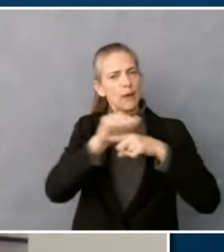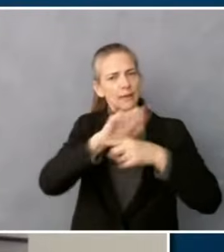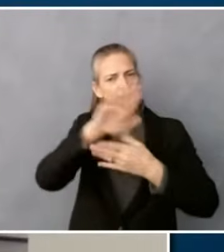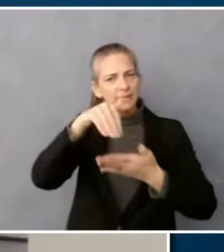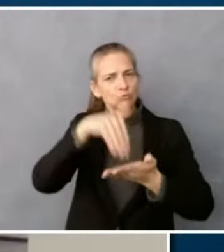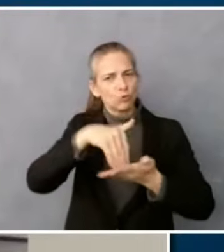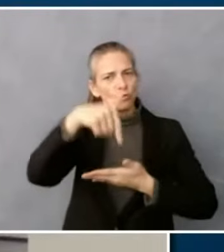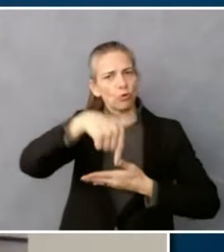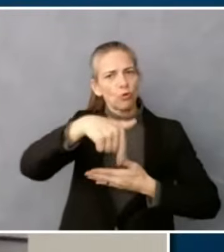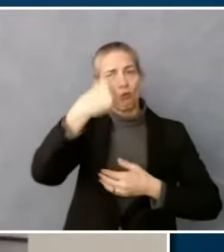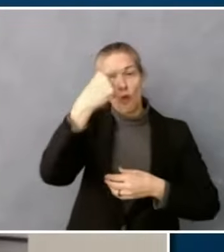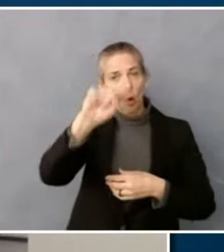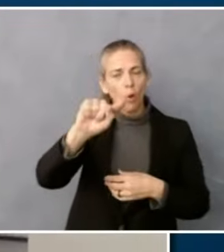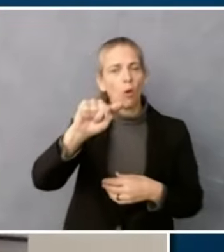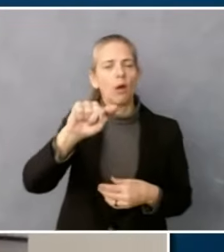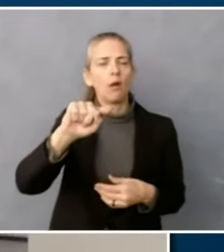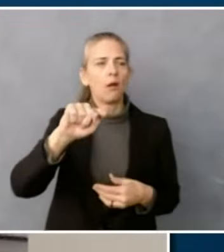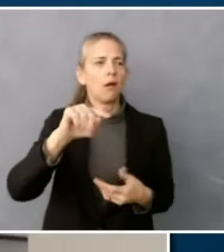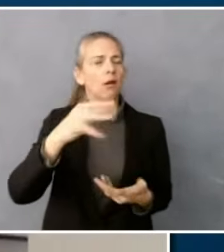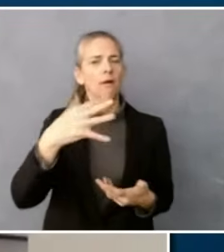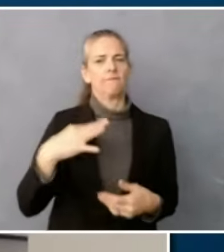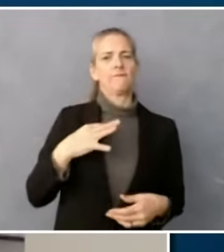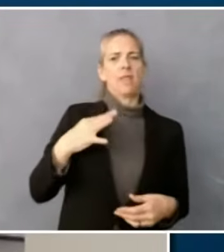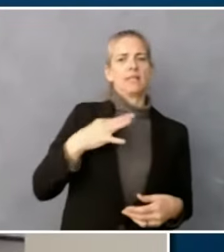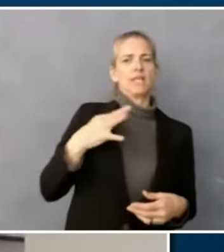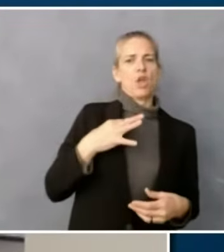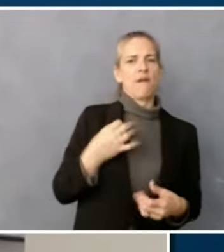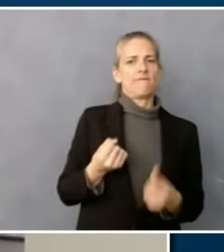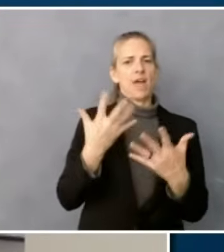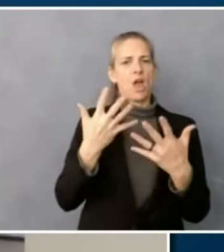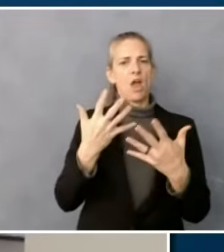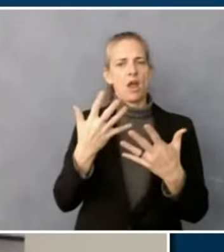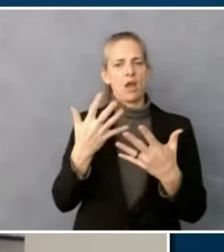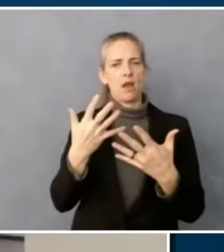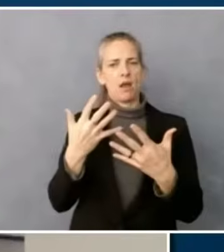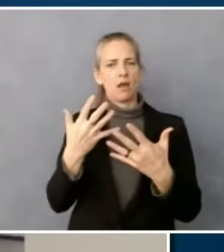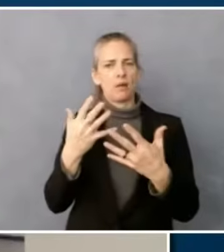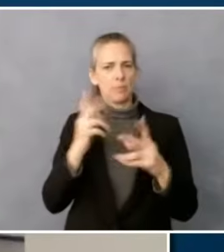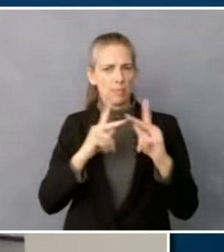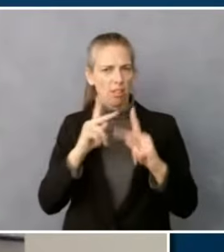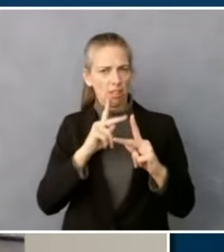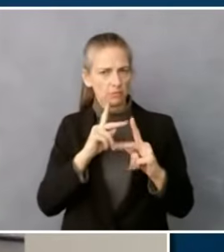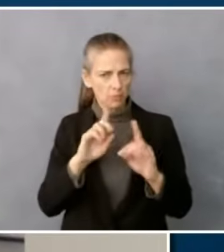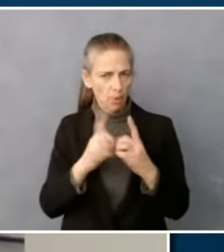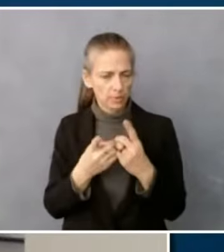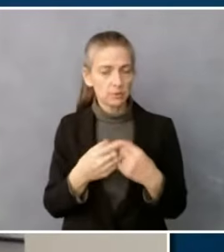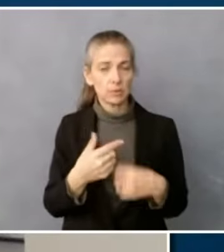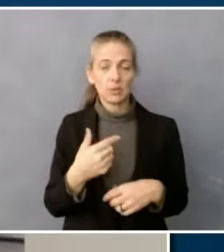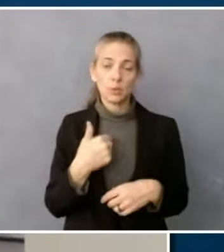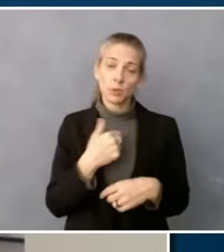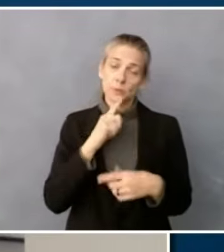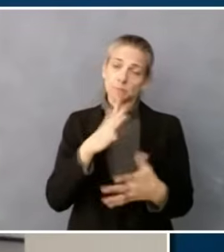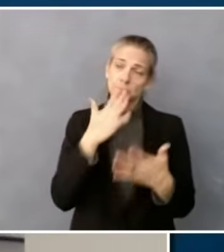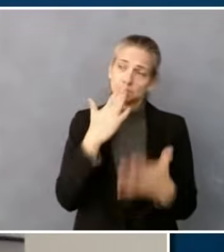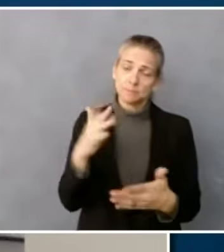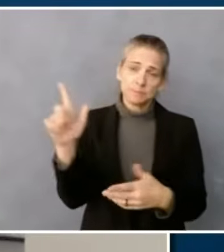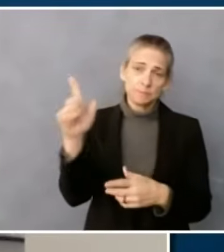our volunteer fire department. We're especially thankful for the Beshear